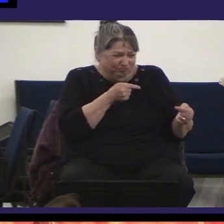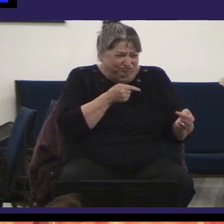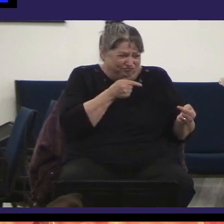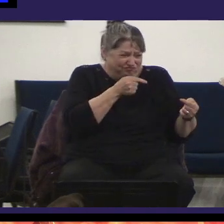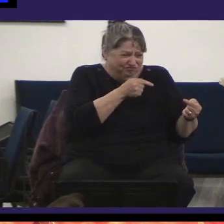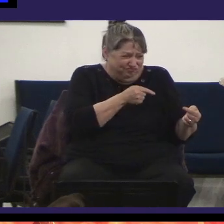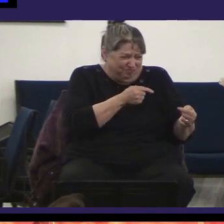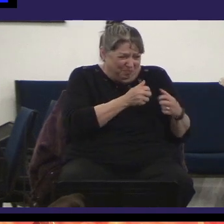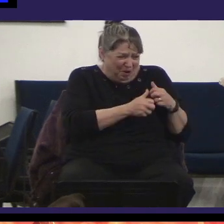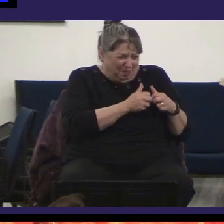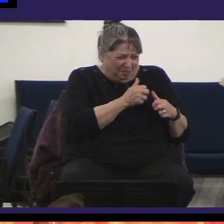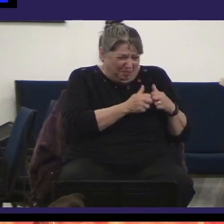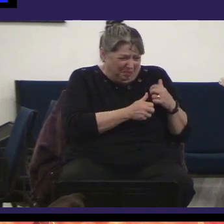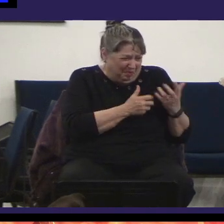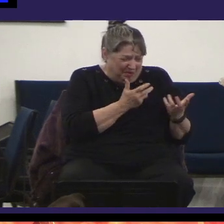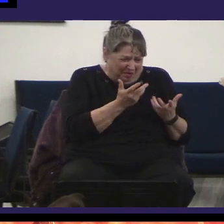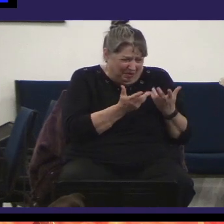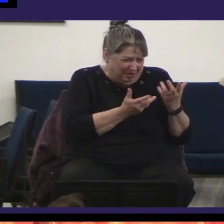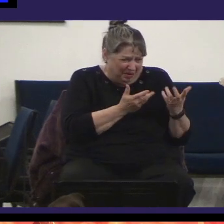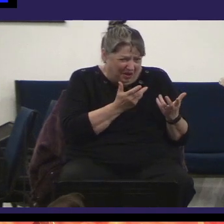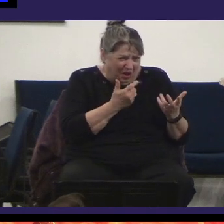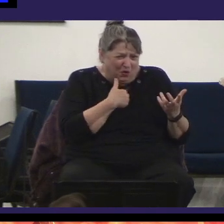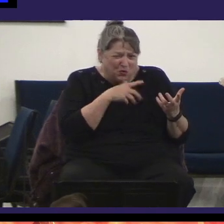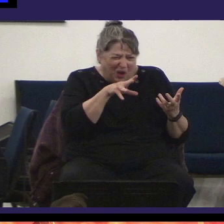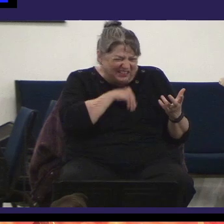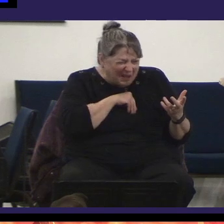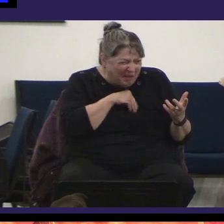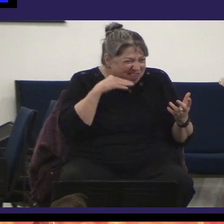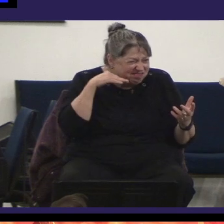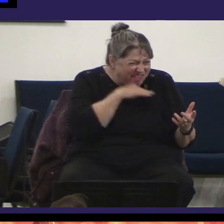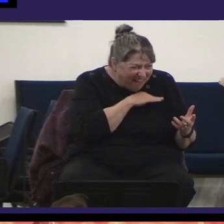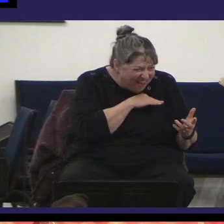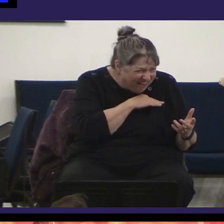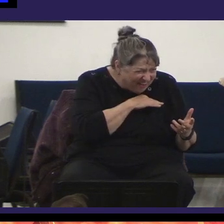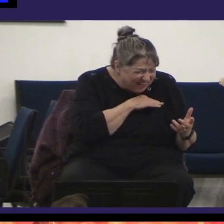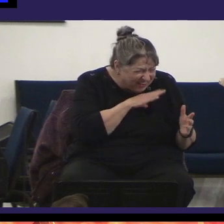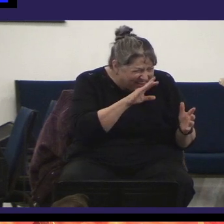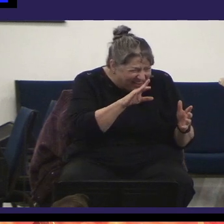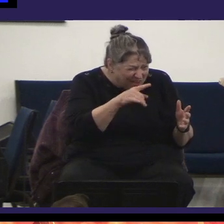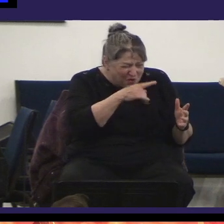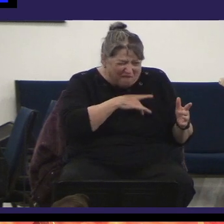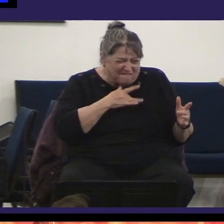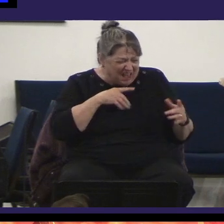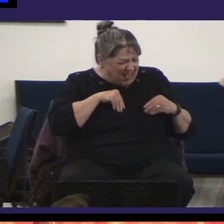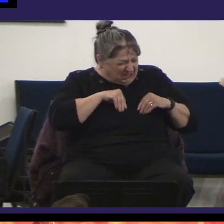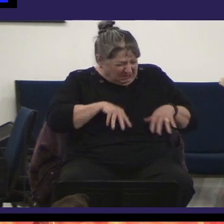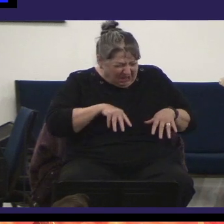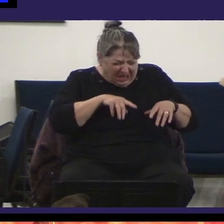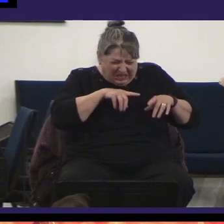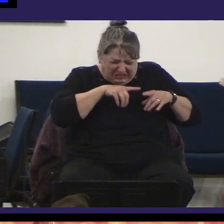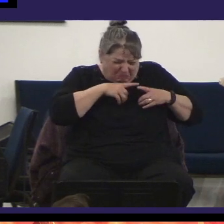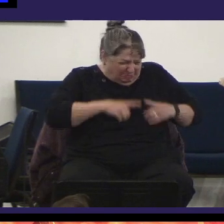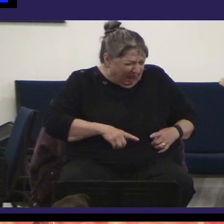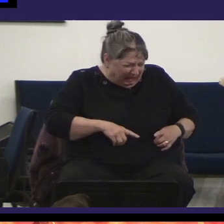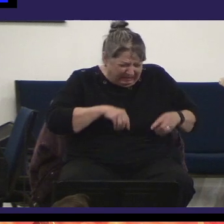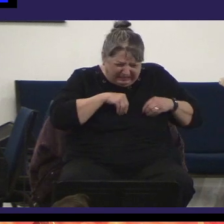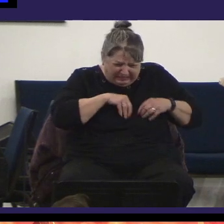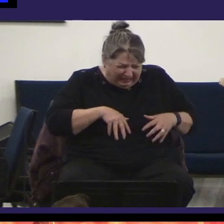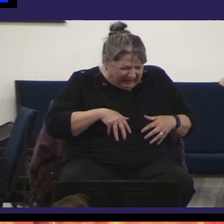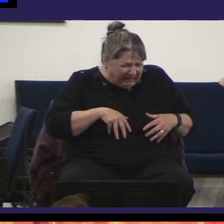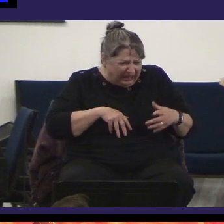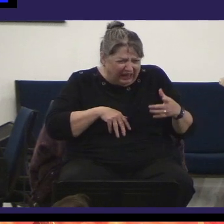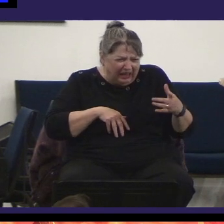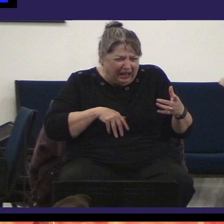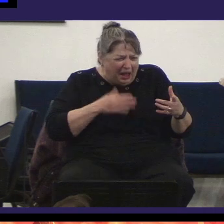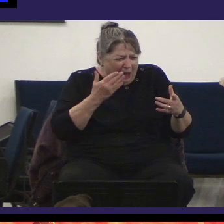that belt of truth and you've been believing a lie. Maybe you're home and the breastplate of righteousness is not activated as it's supposed